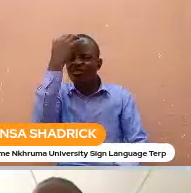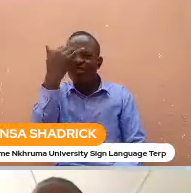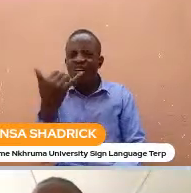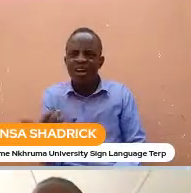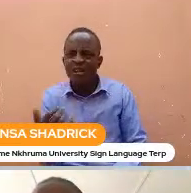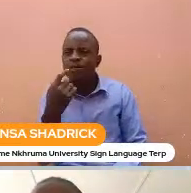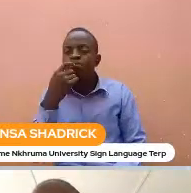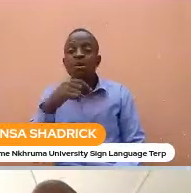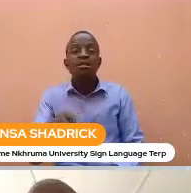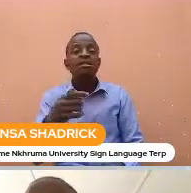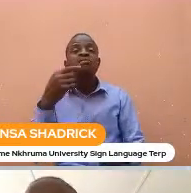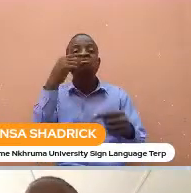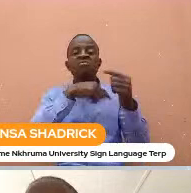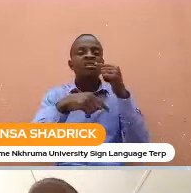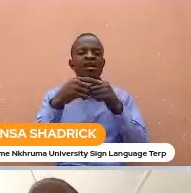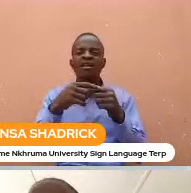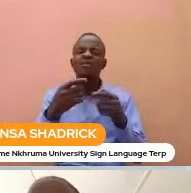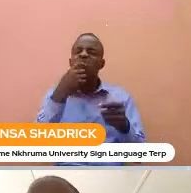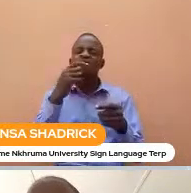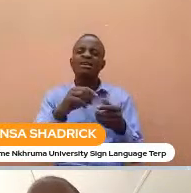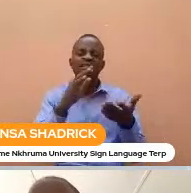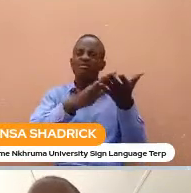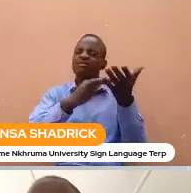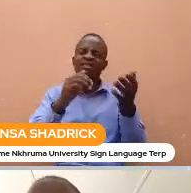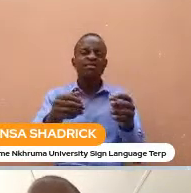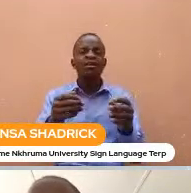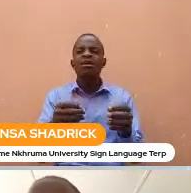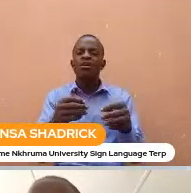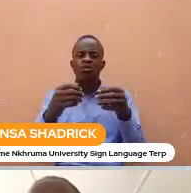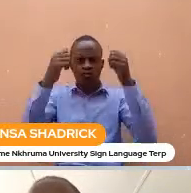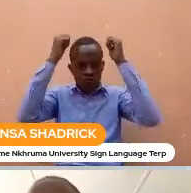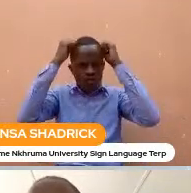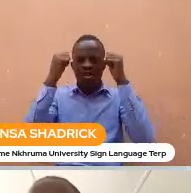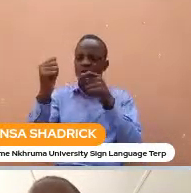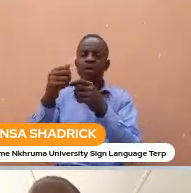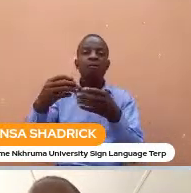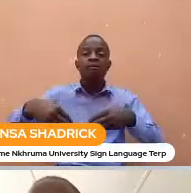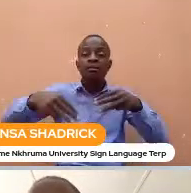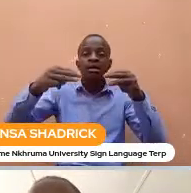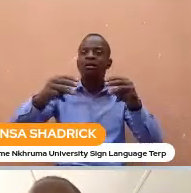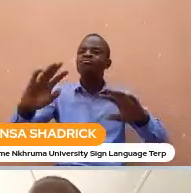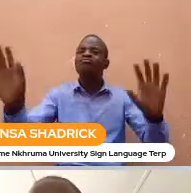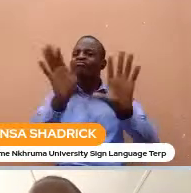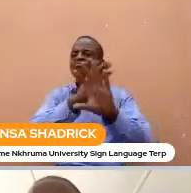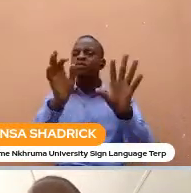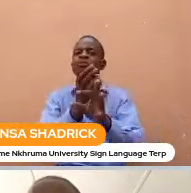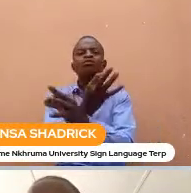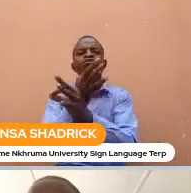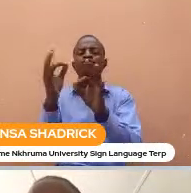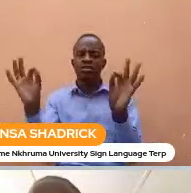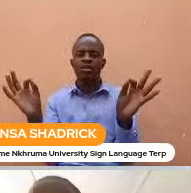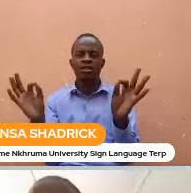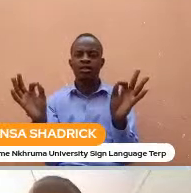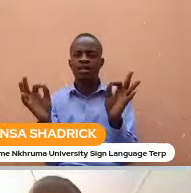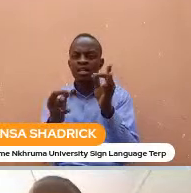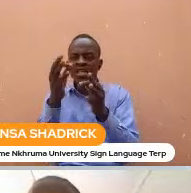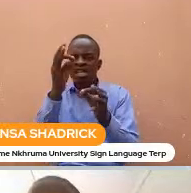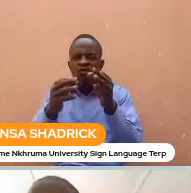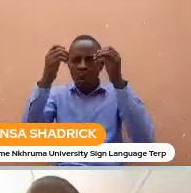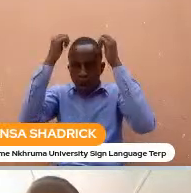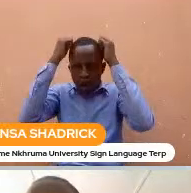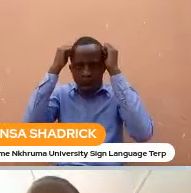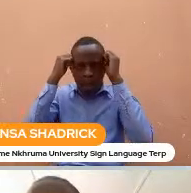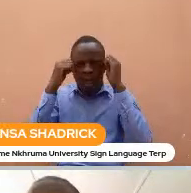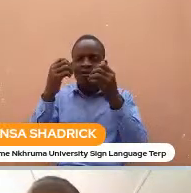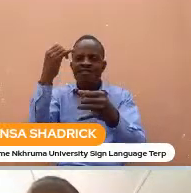Yeah. Condoms are free. People can access them anywhere. So if you run out of condoms, go to